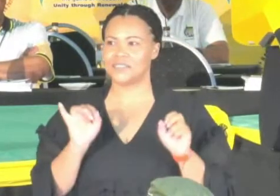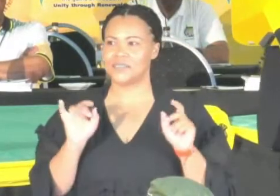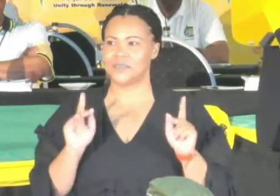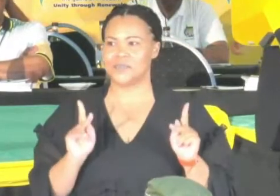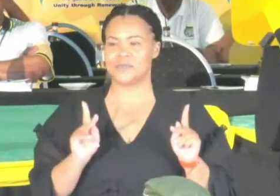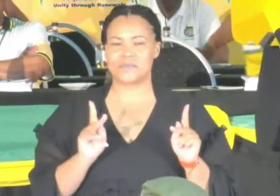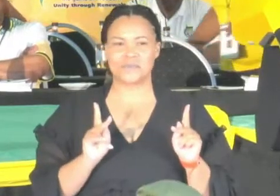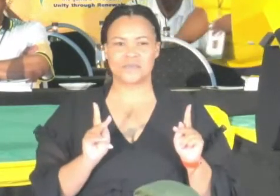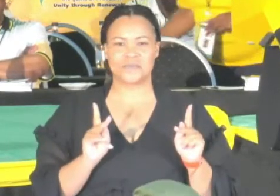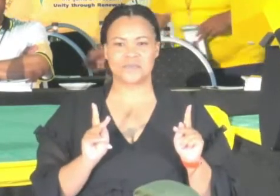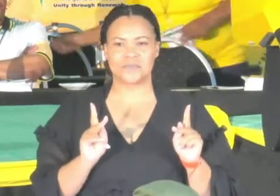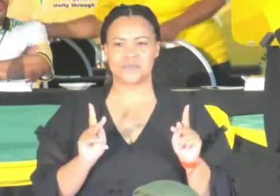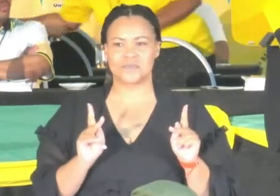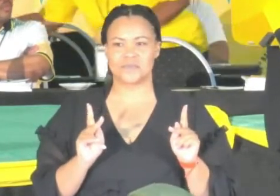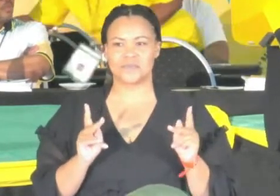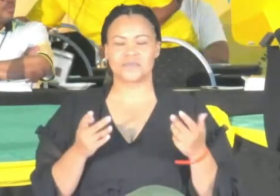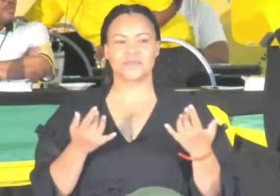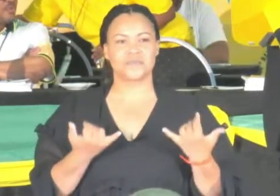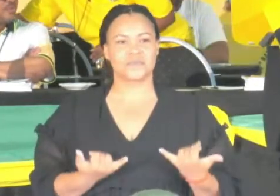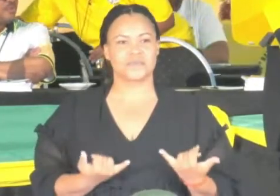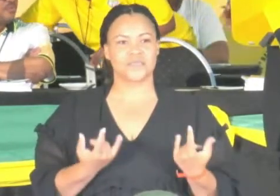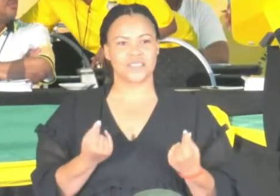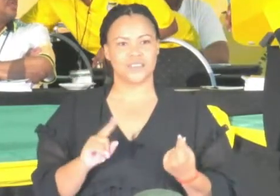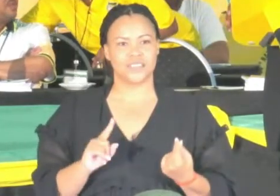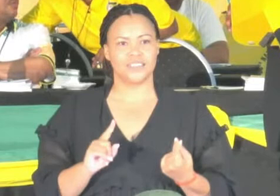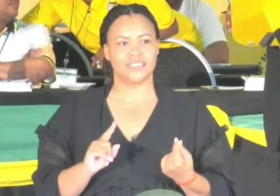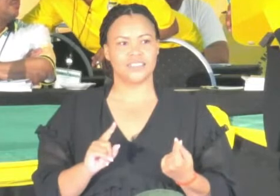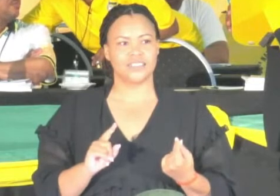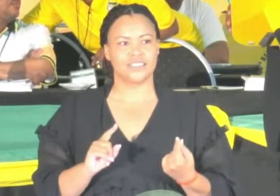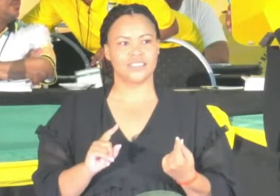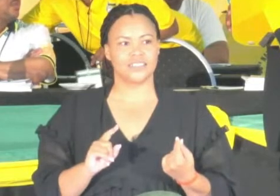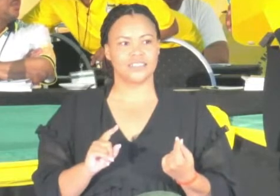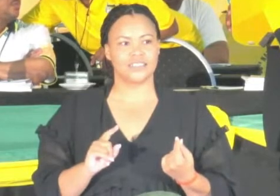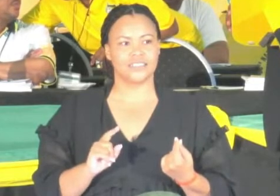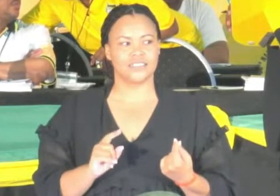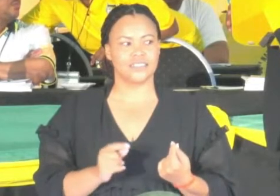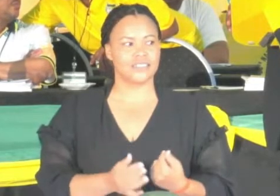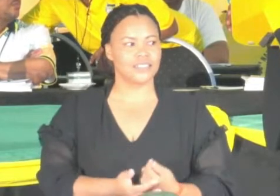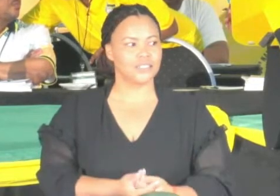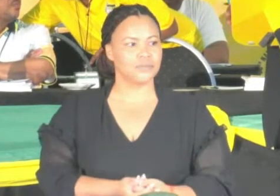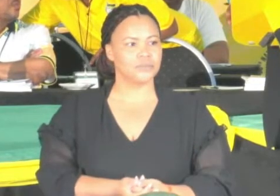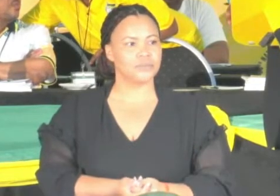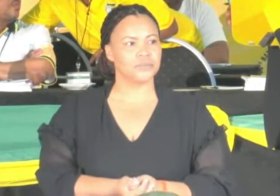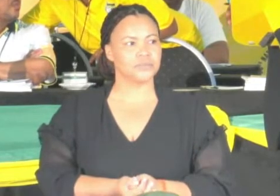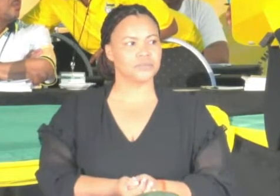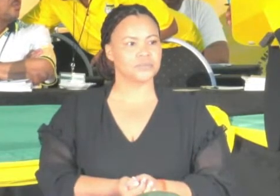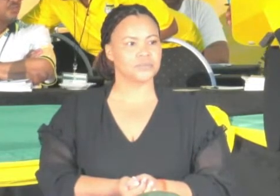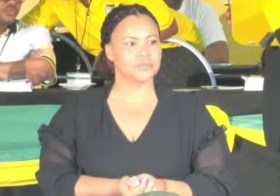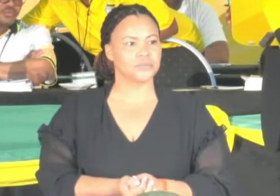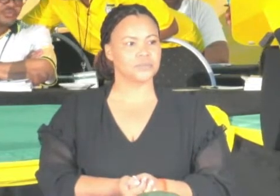Okay. What we should do is to